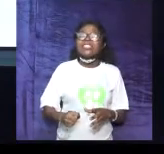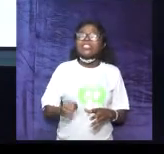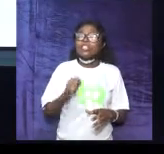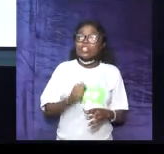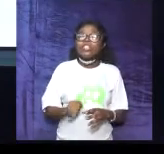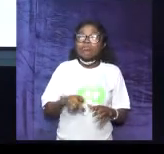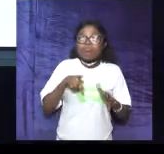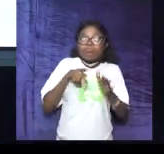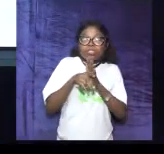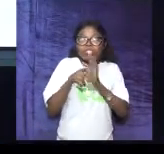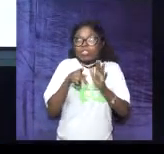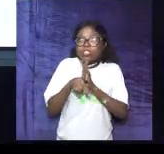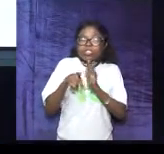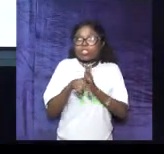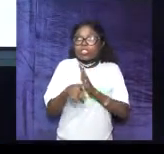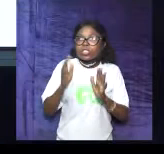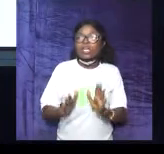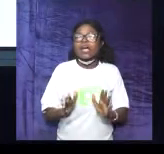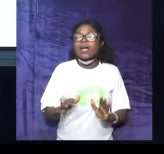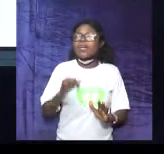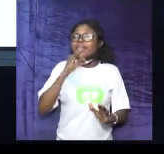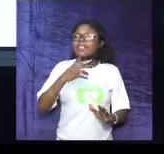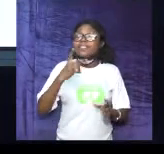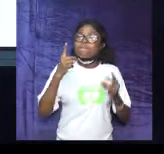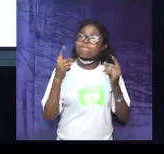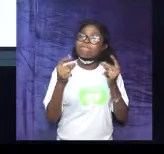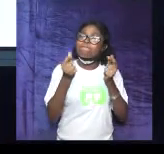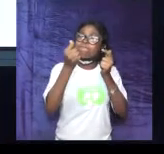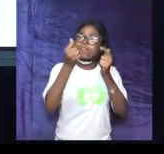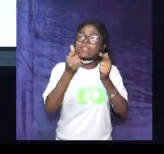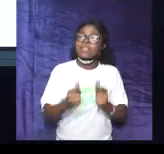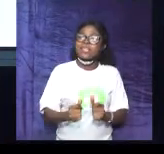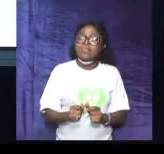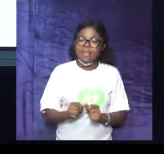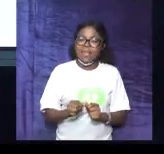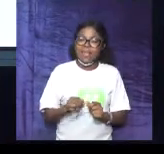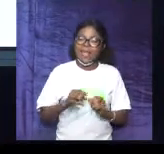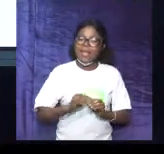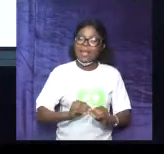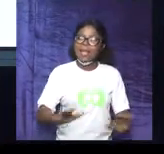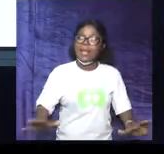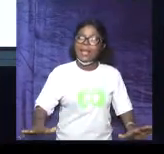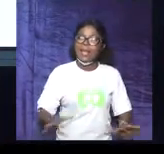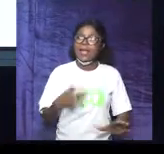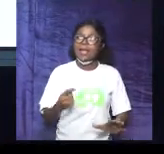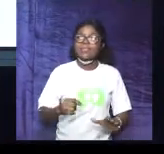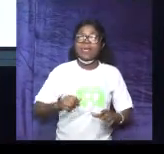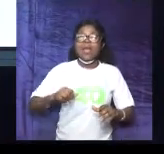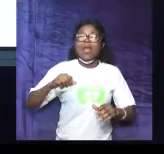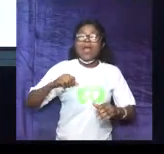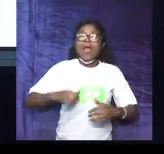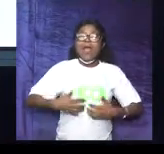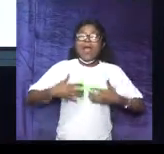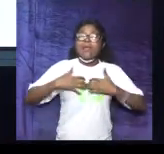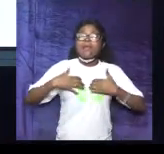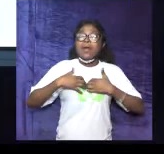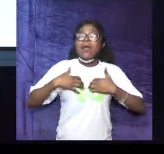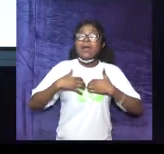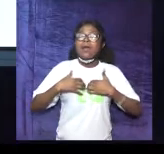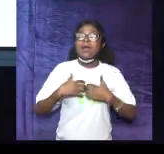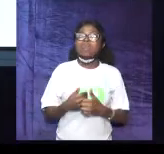The cheetah, you know cheetah? Yes. The cheetah is the fastest land animal. Fact or